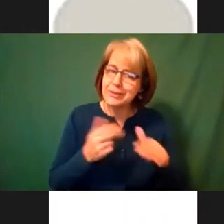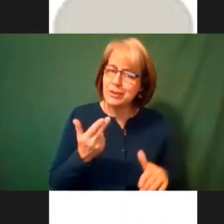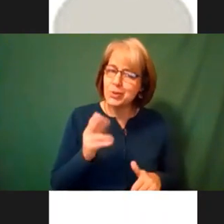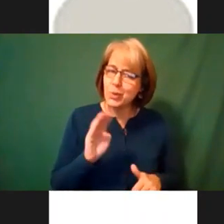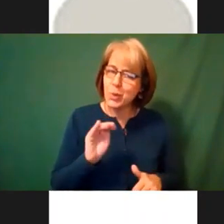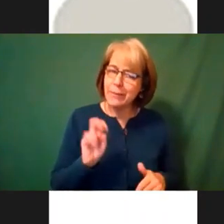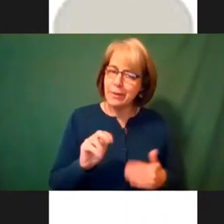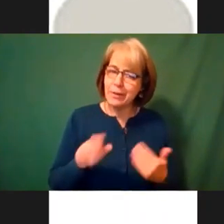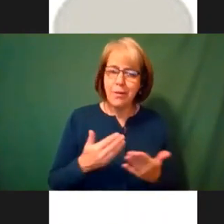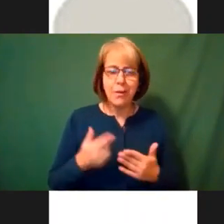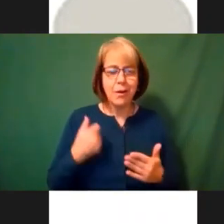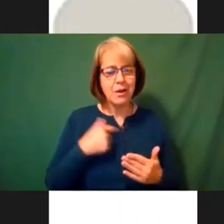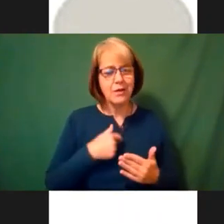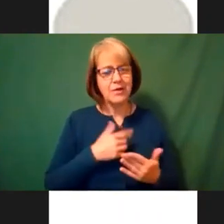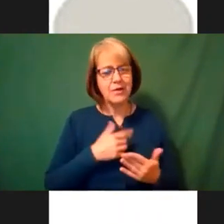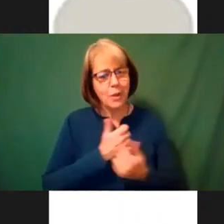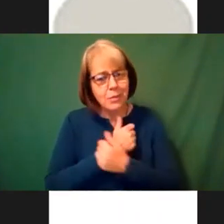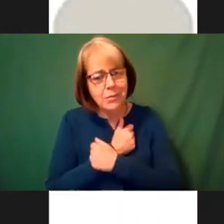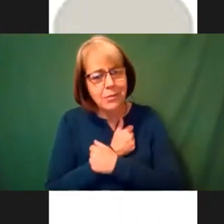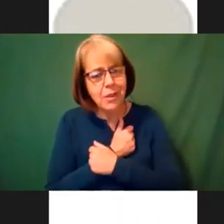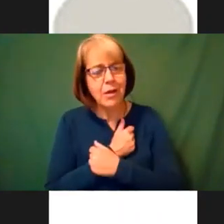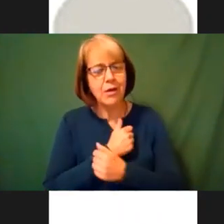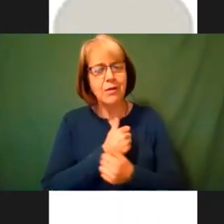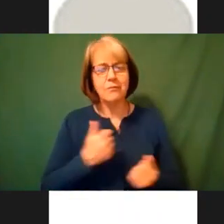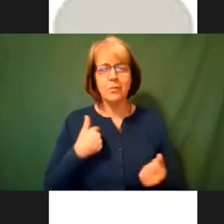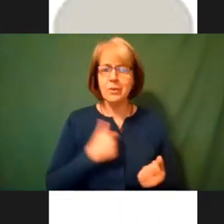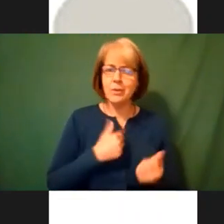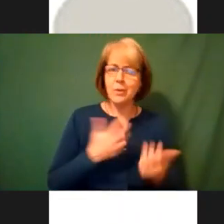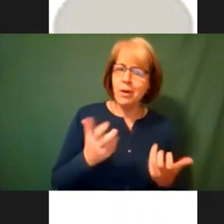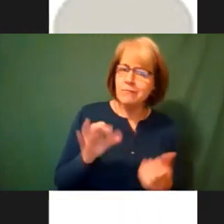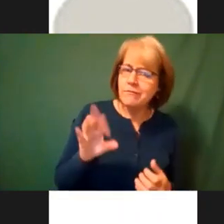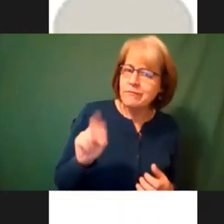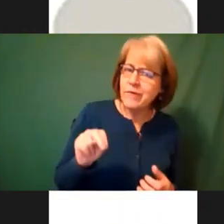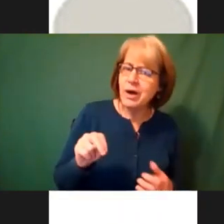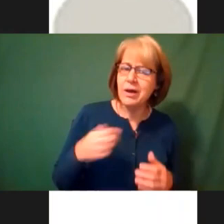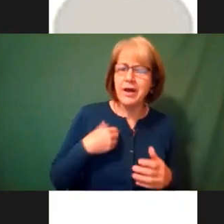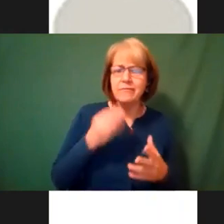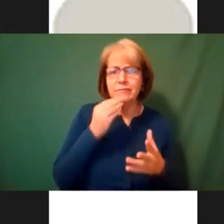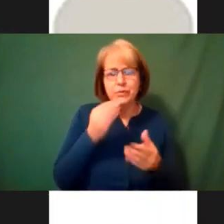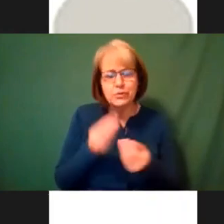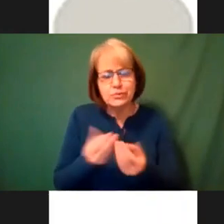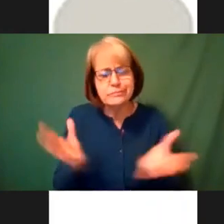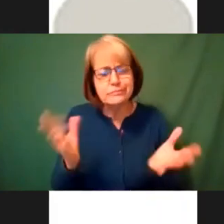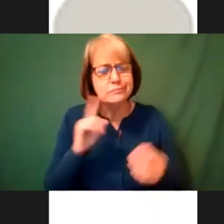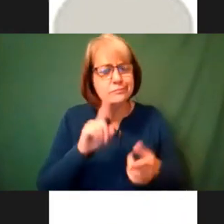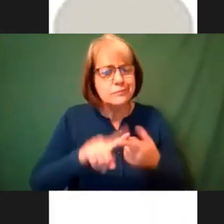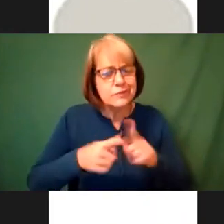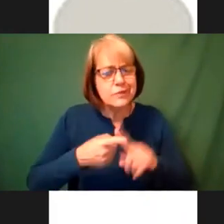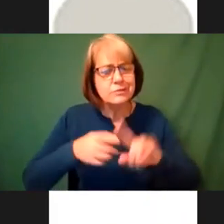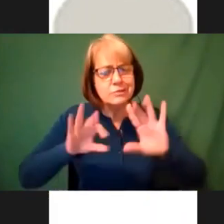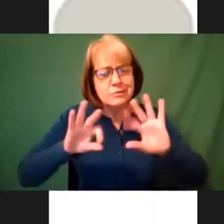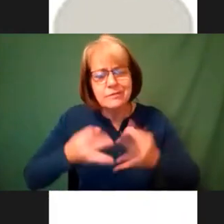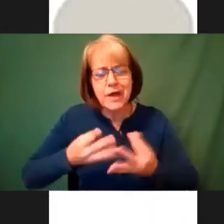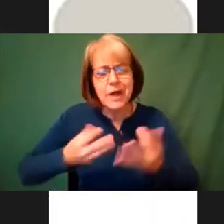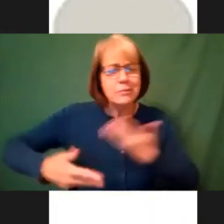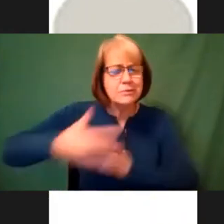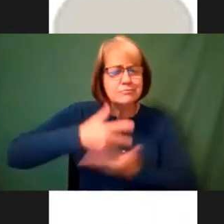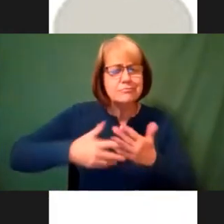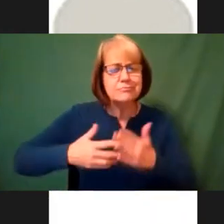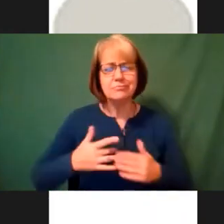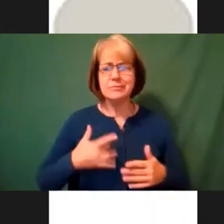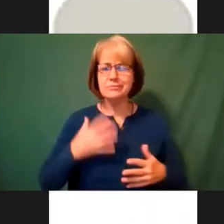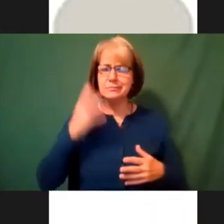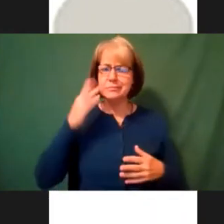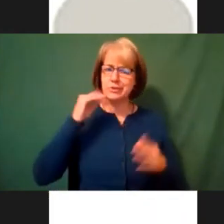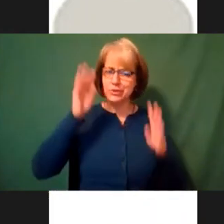with, like, we want to love and be fun and have fun and feed our families and our friends and learn and get creative and